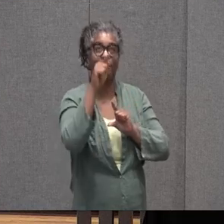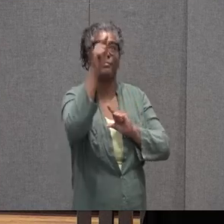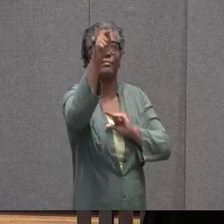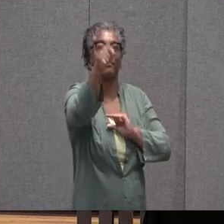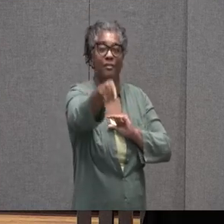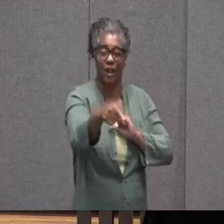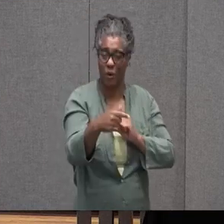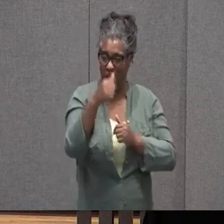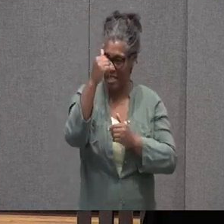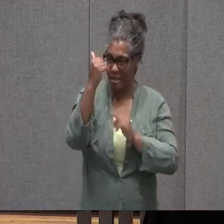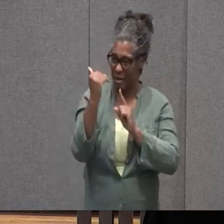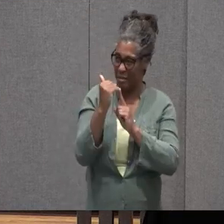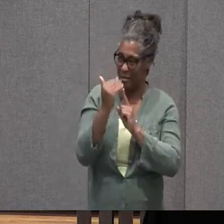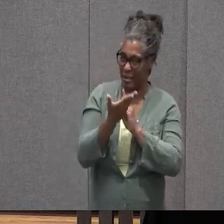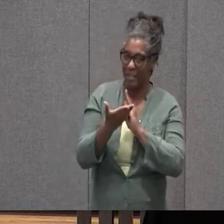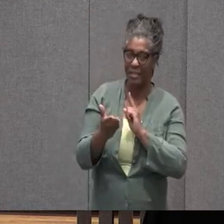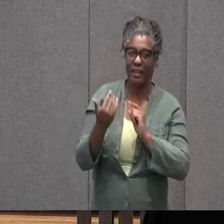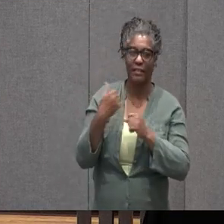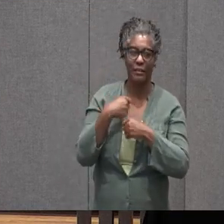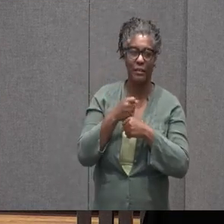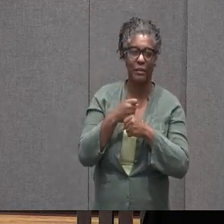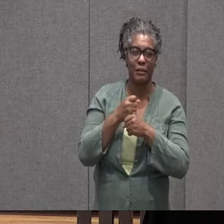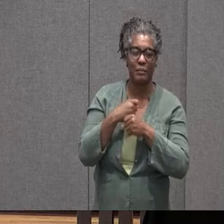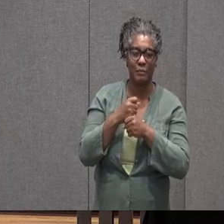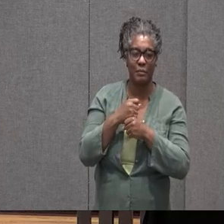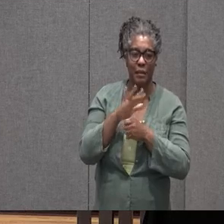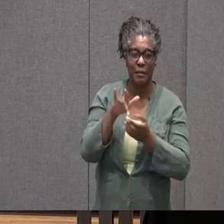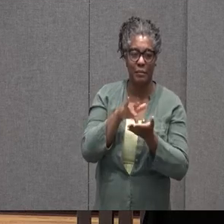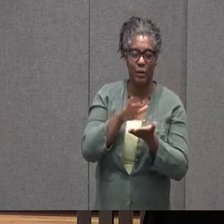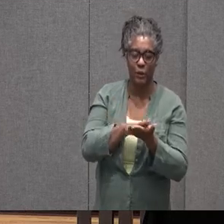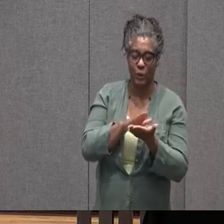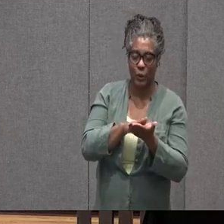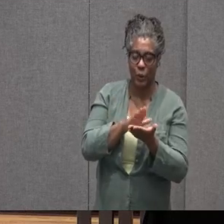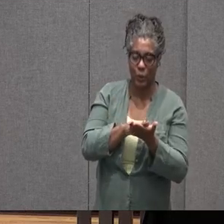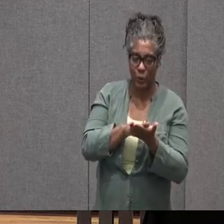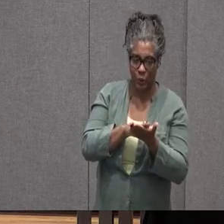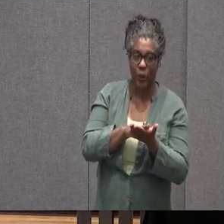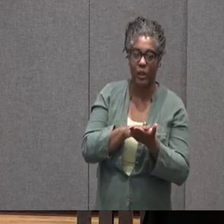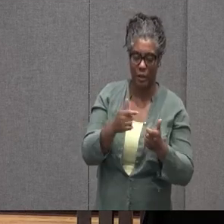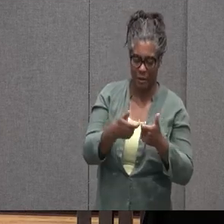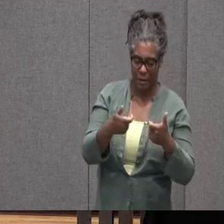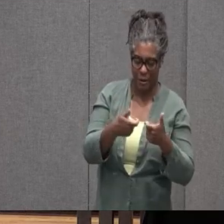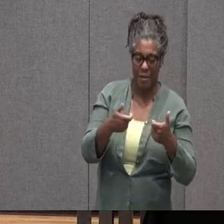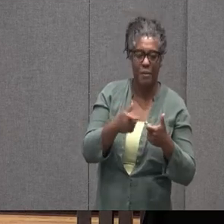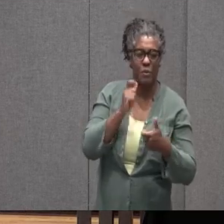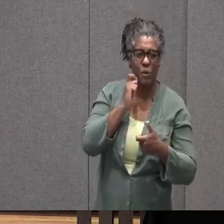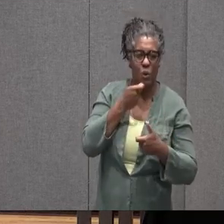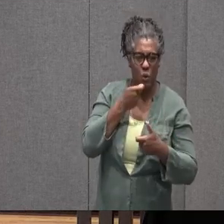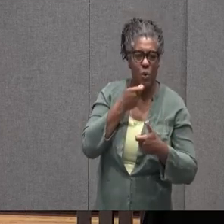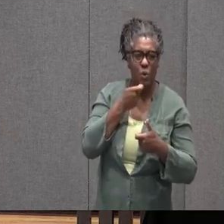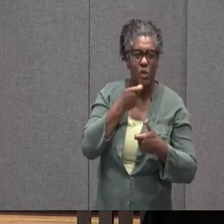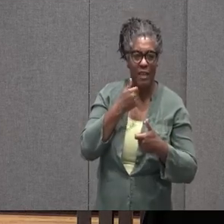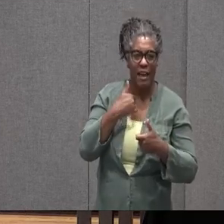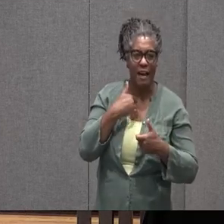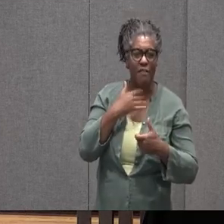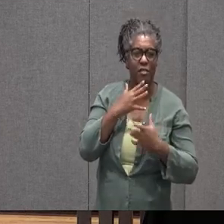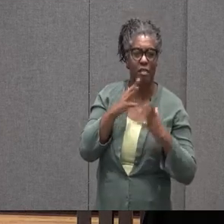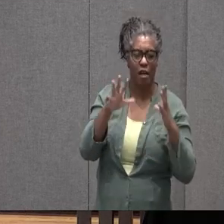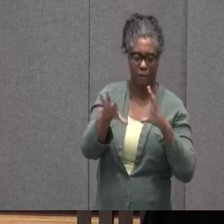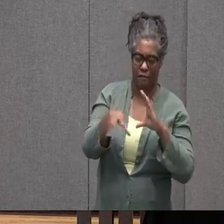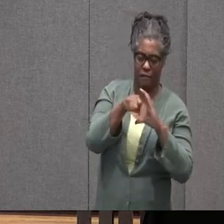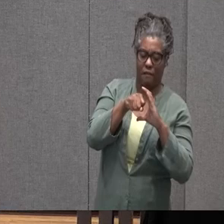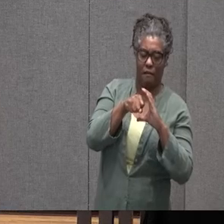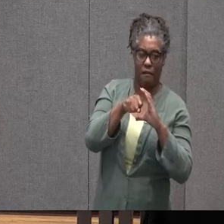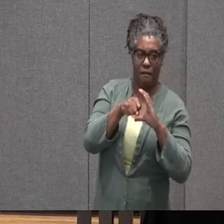so simple. Yeah. Right? Rubber bands are neat. They store a lot of potential energy. Right. Okay. Show me yours, Mr.